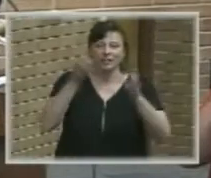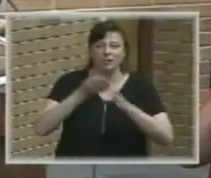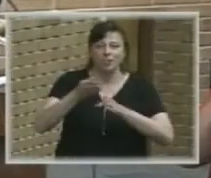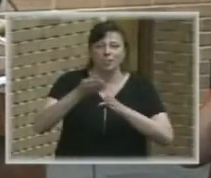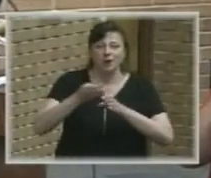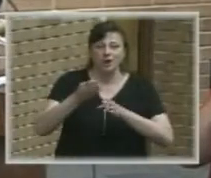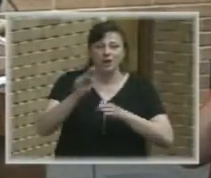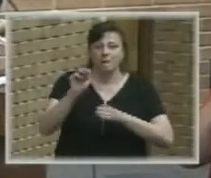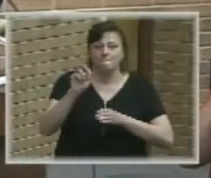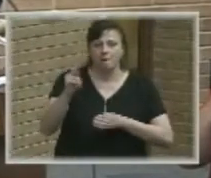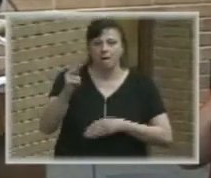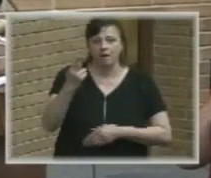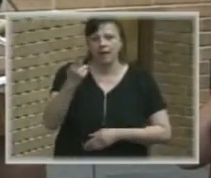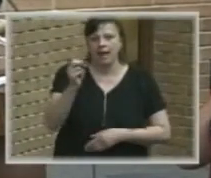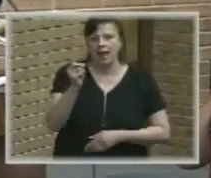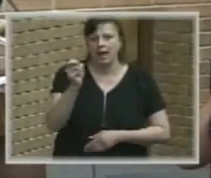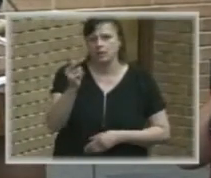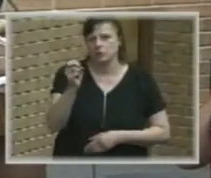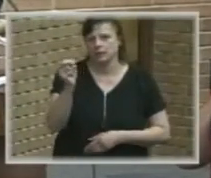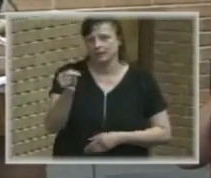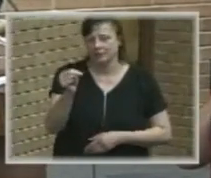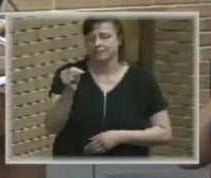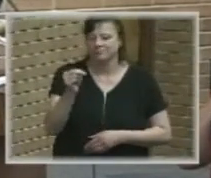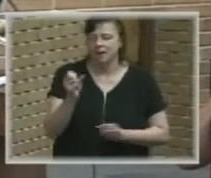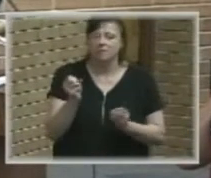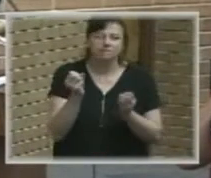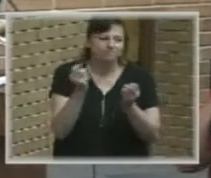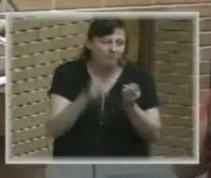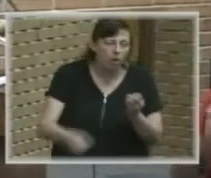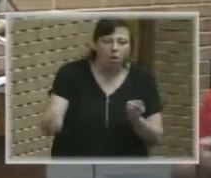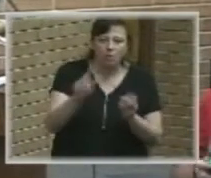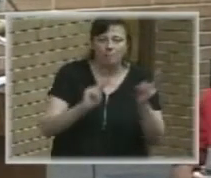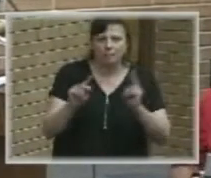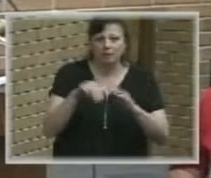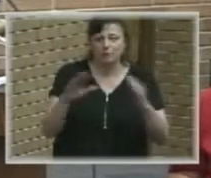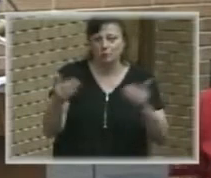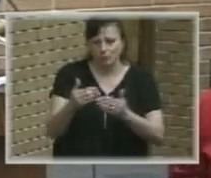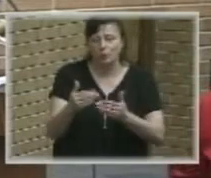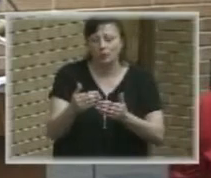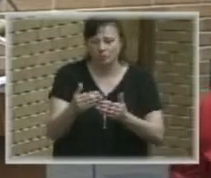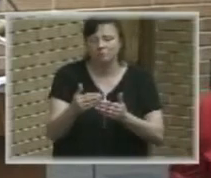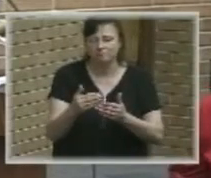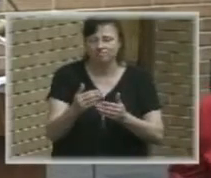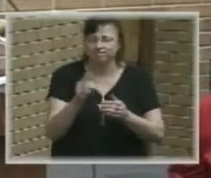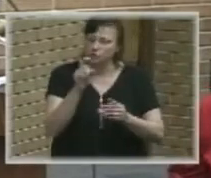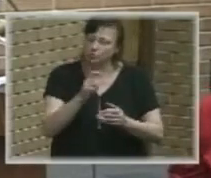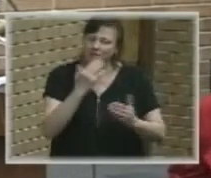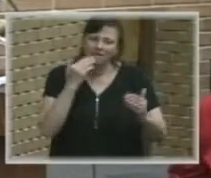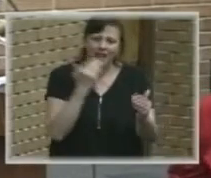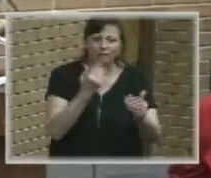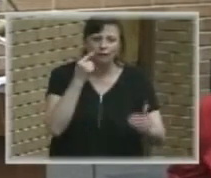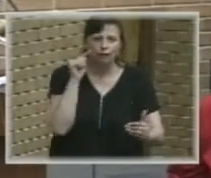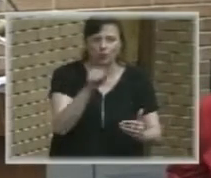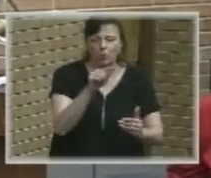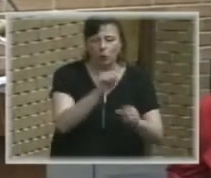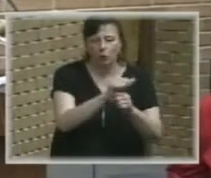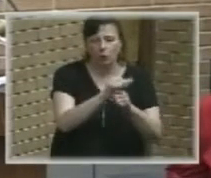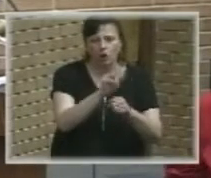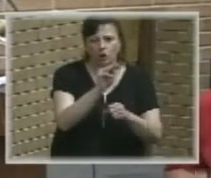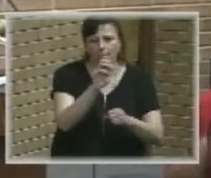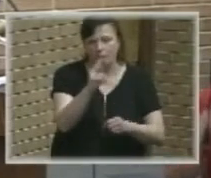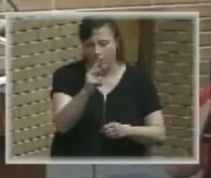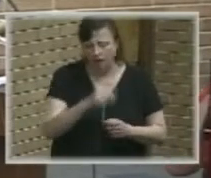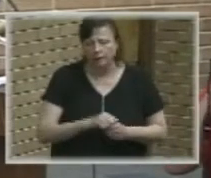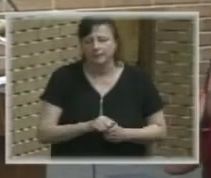Henderson. And I know everyone in this room owes a great debt of appreciation to you, Mark. Your tenure was